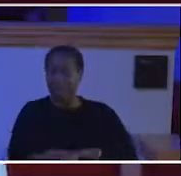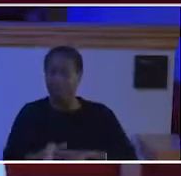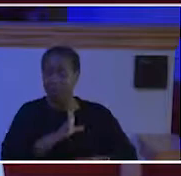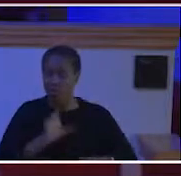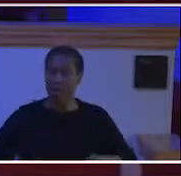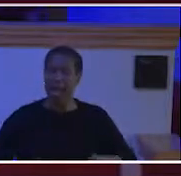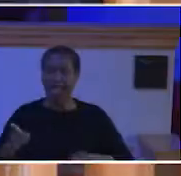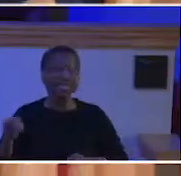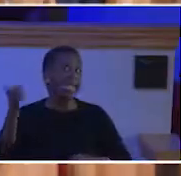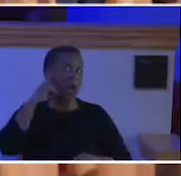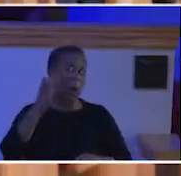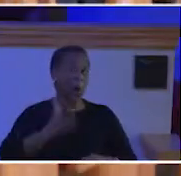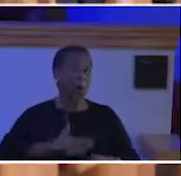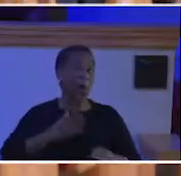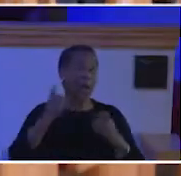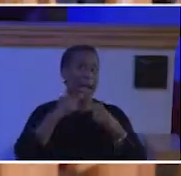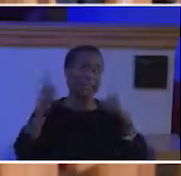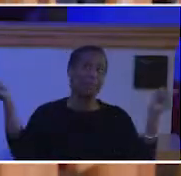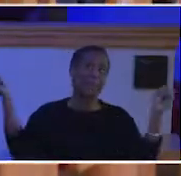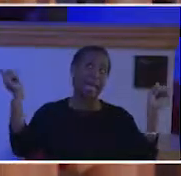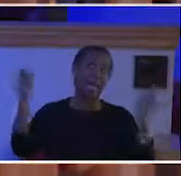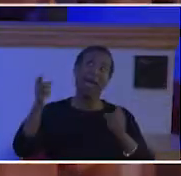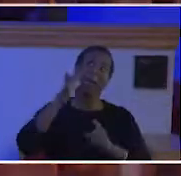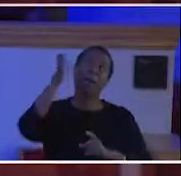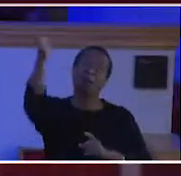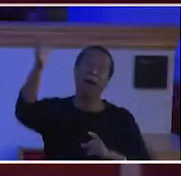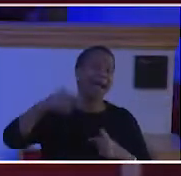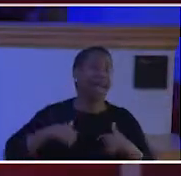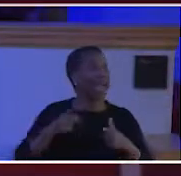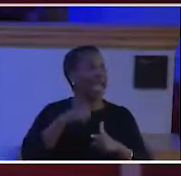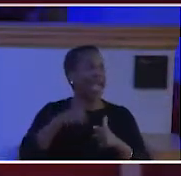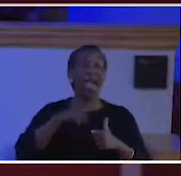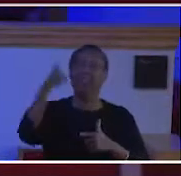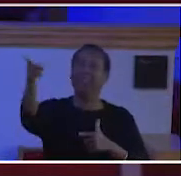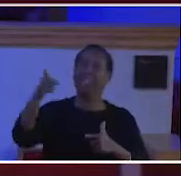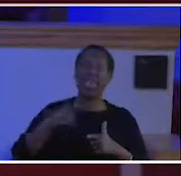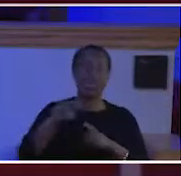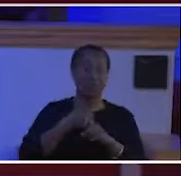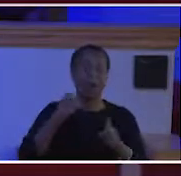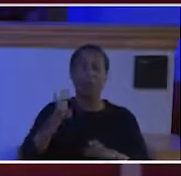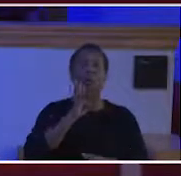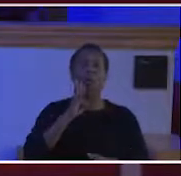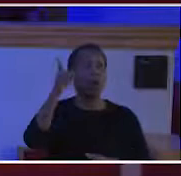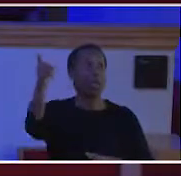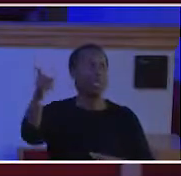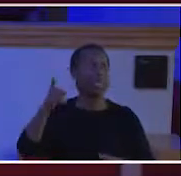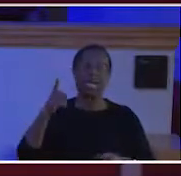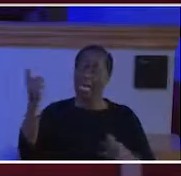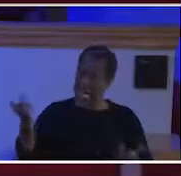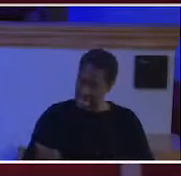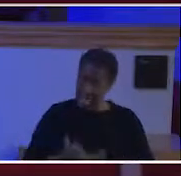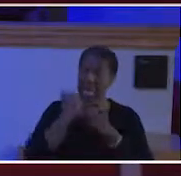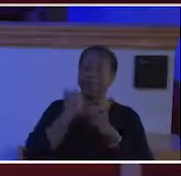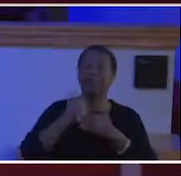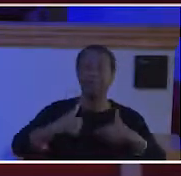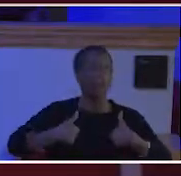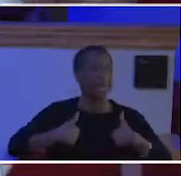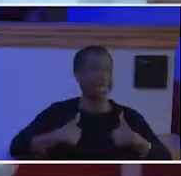he heard my despairing cry, and from the waters he lifted me.